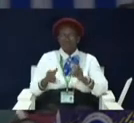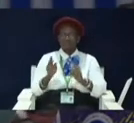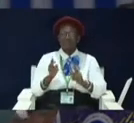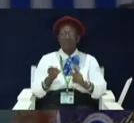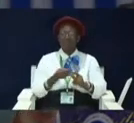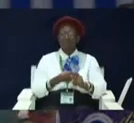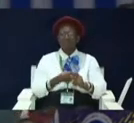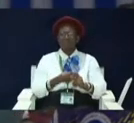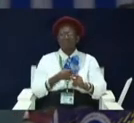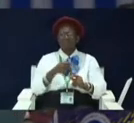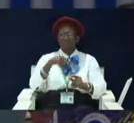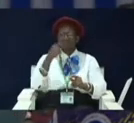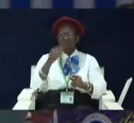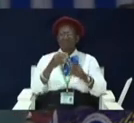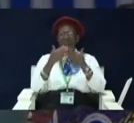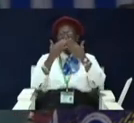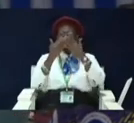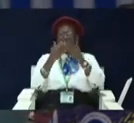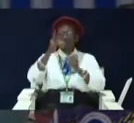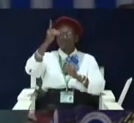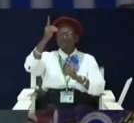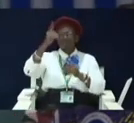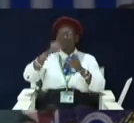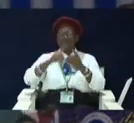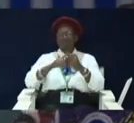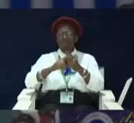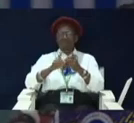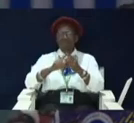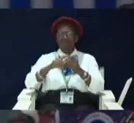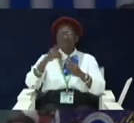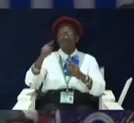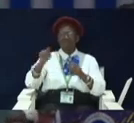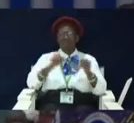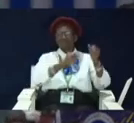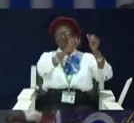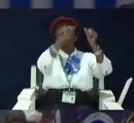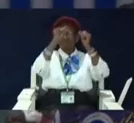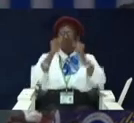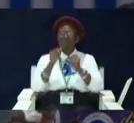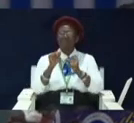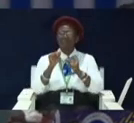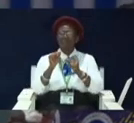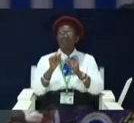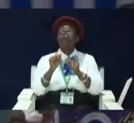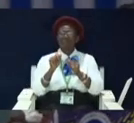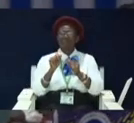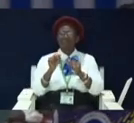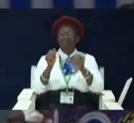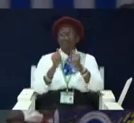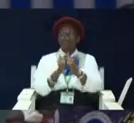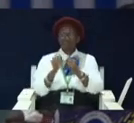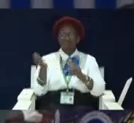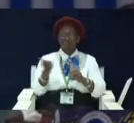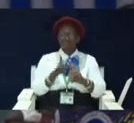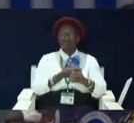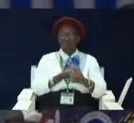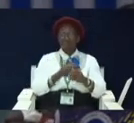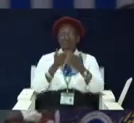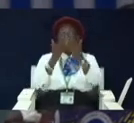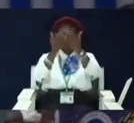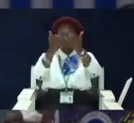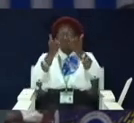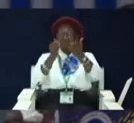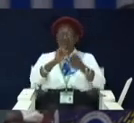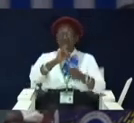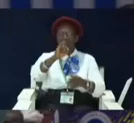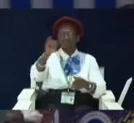to the Almighty God. Eje ki adupe lowo Olorun. With our offering, belu ore wa, our dance,